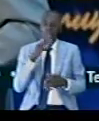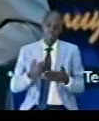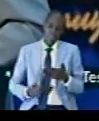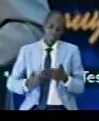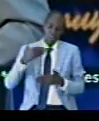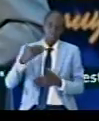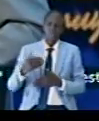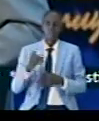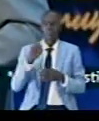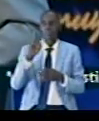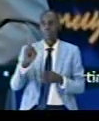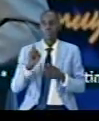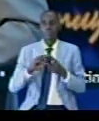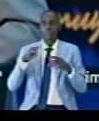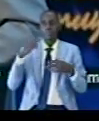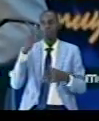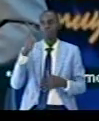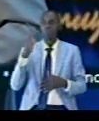testify.